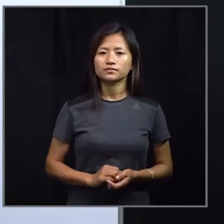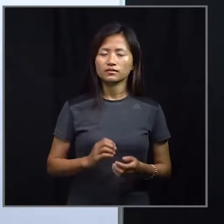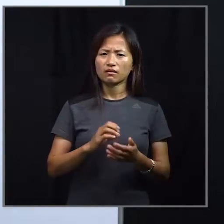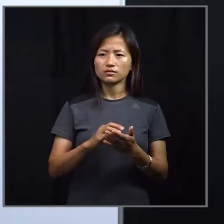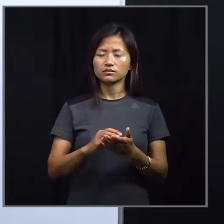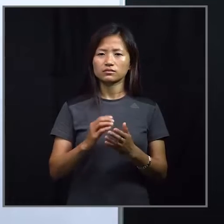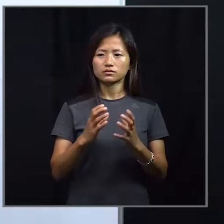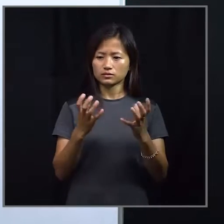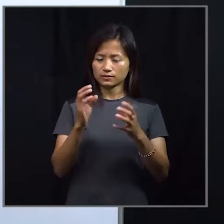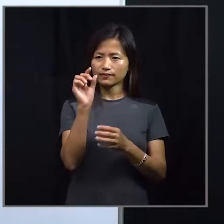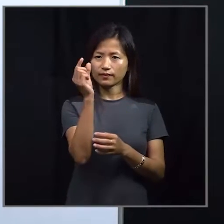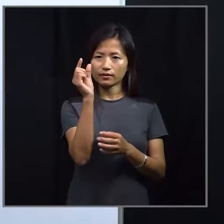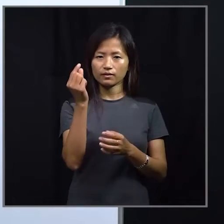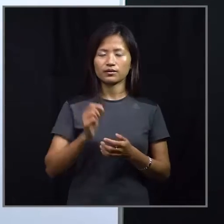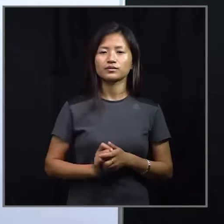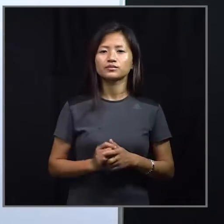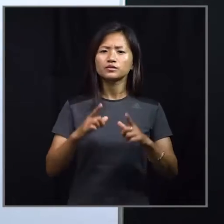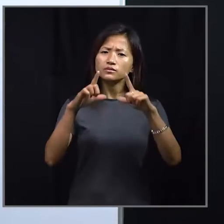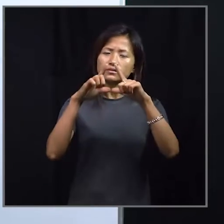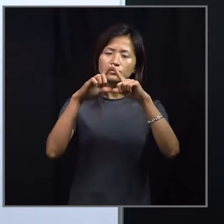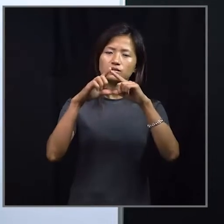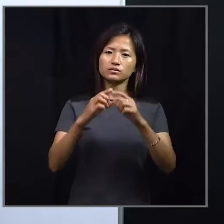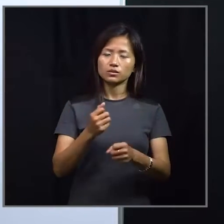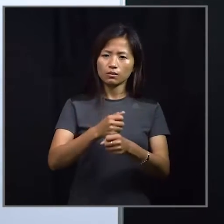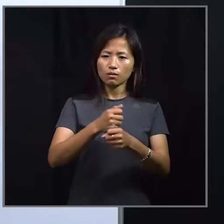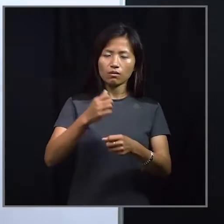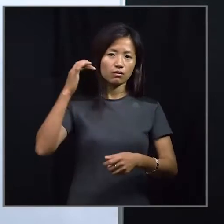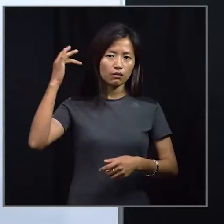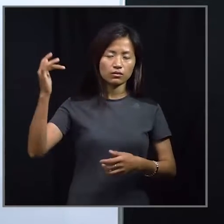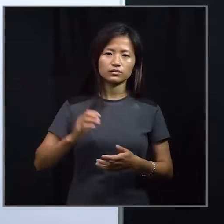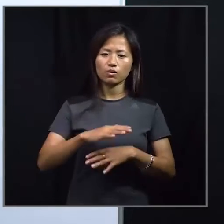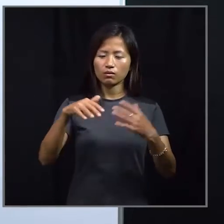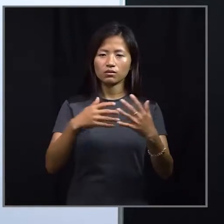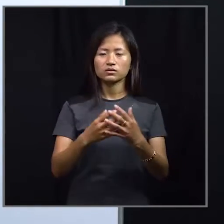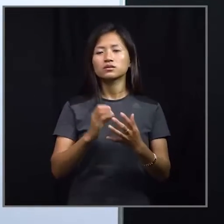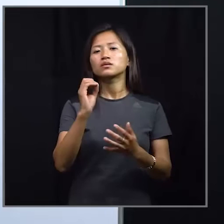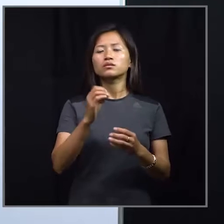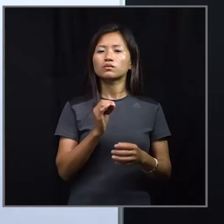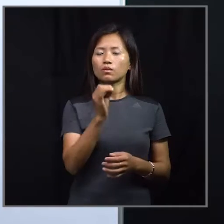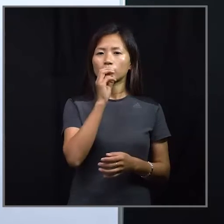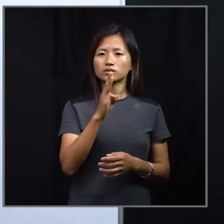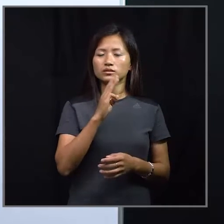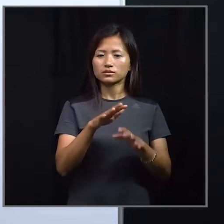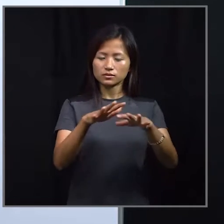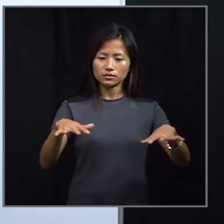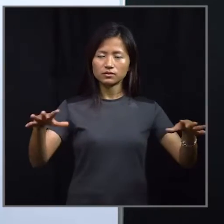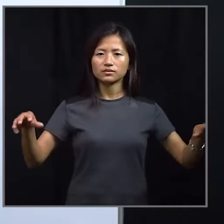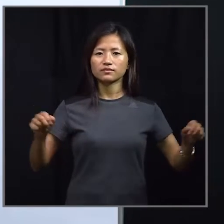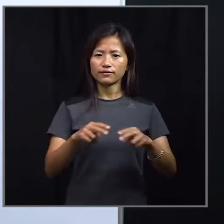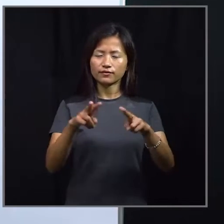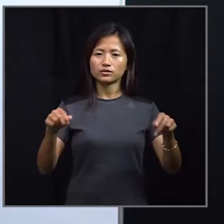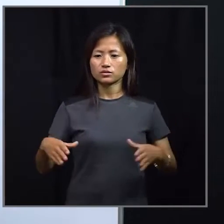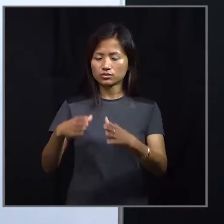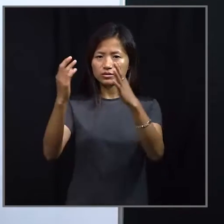gold, silver that we get from underneath the earth, or it'll also include oceans, rivers, seas,